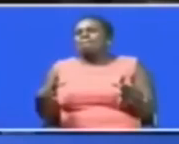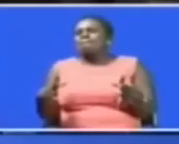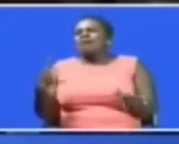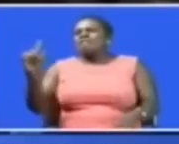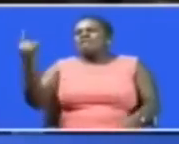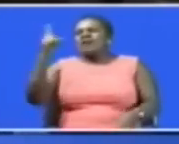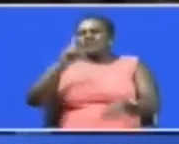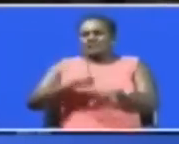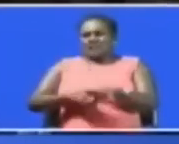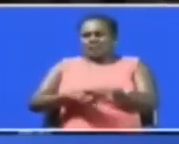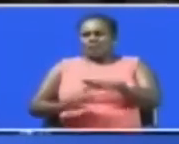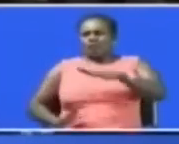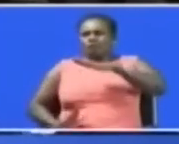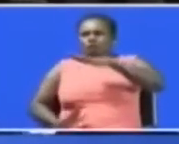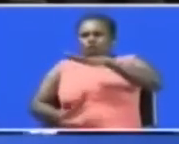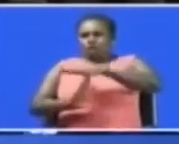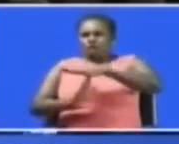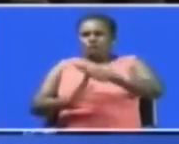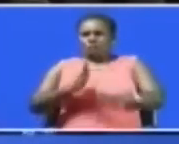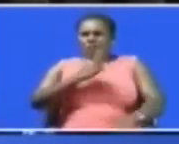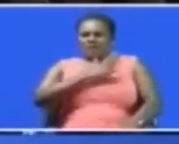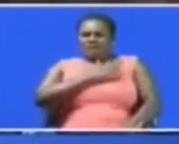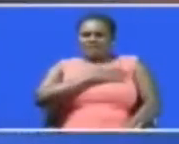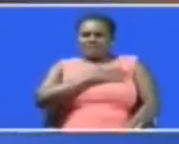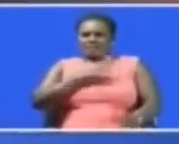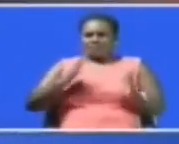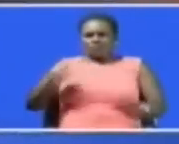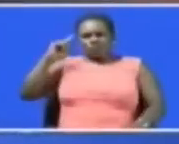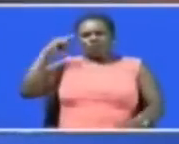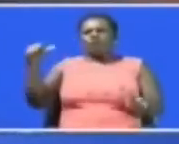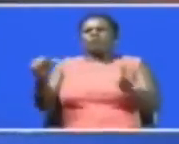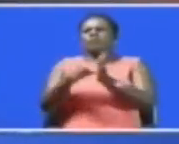It's the first time a senior NASA person thinks that there is a problem,